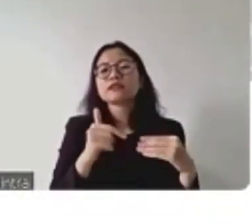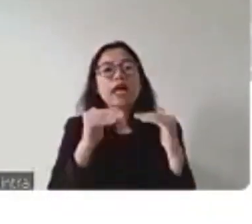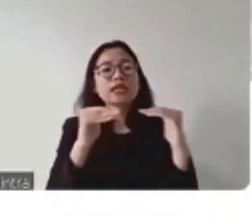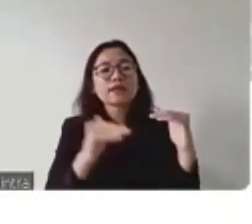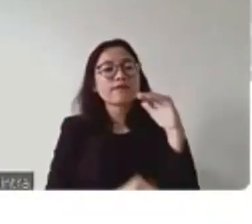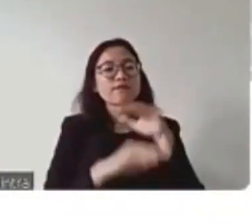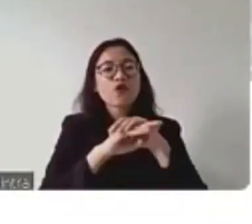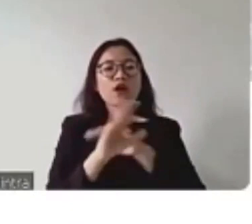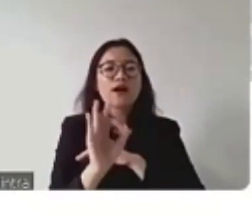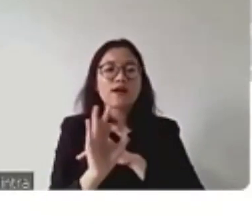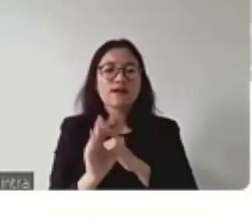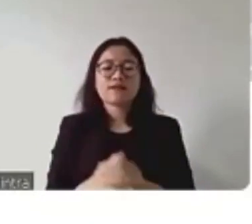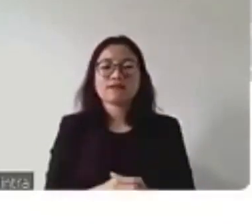city,